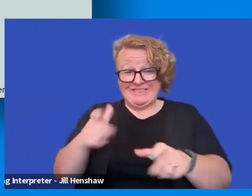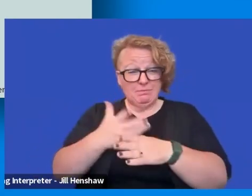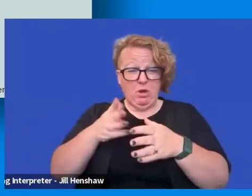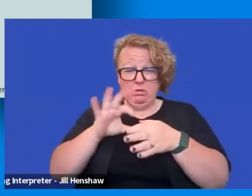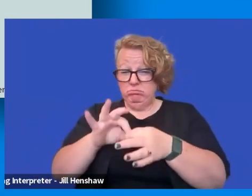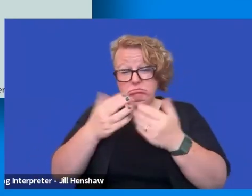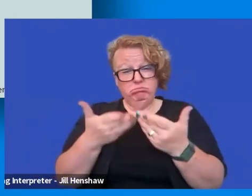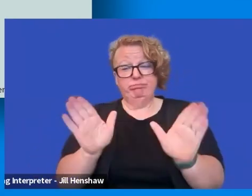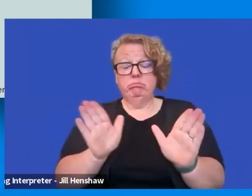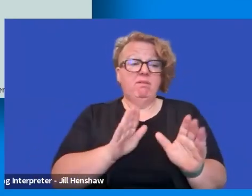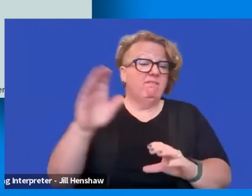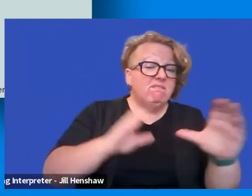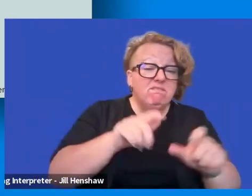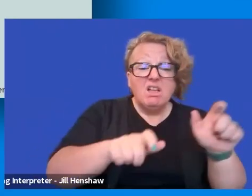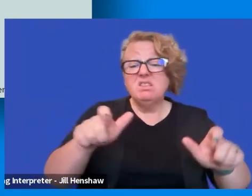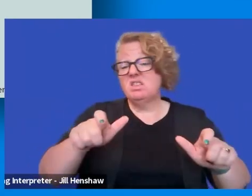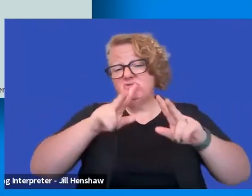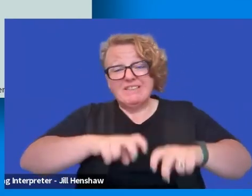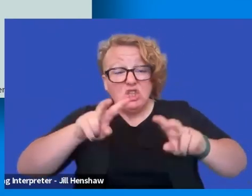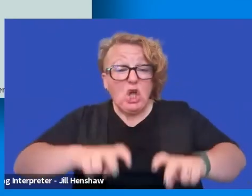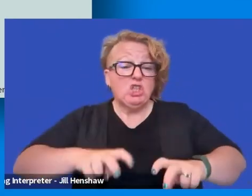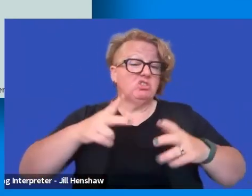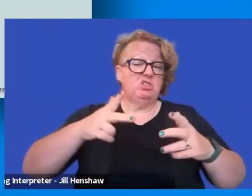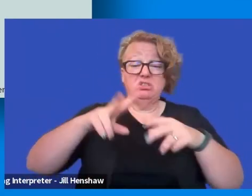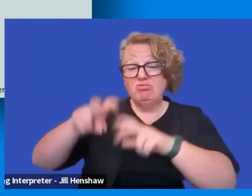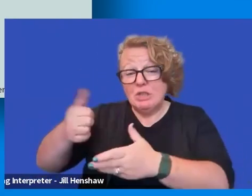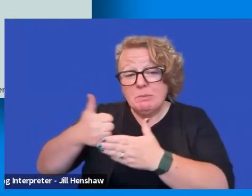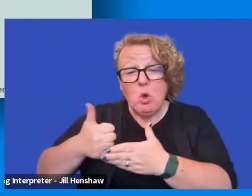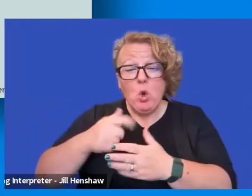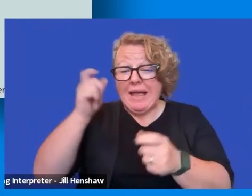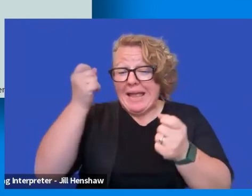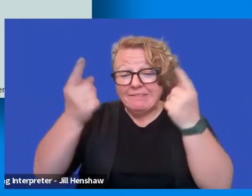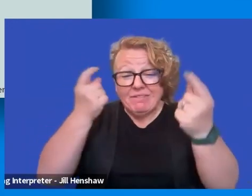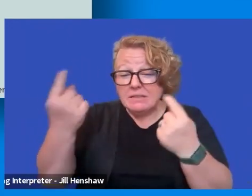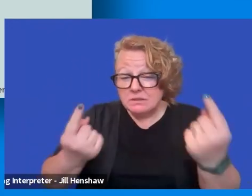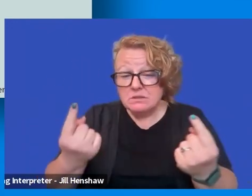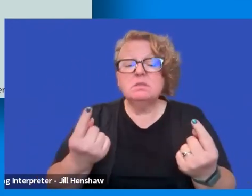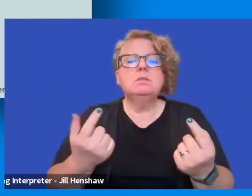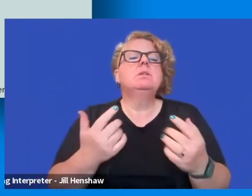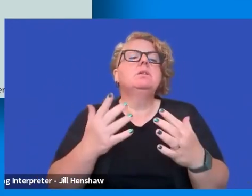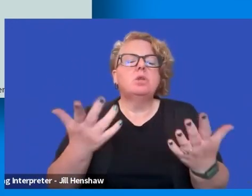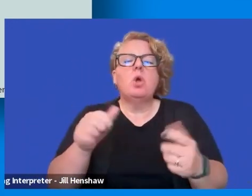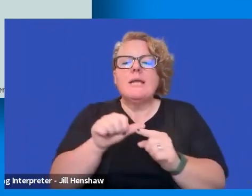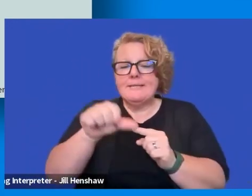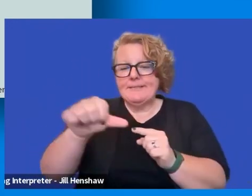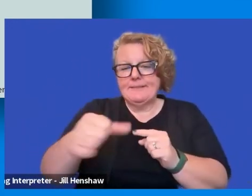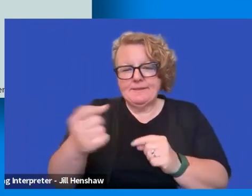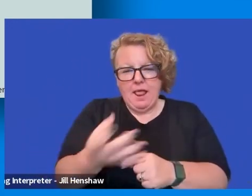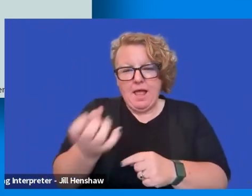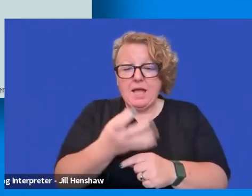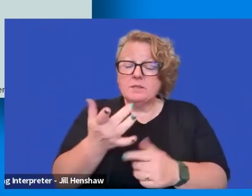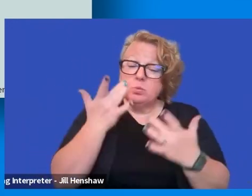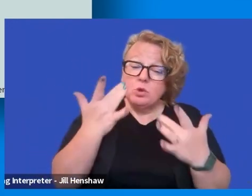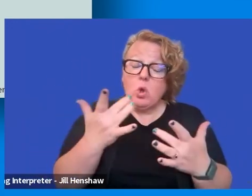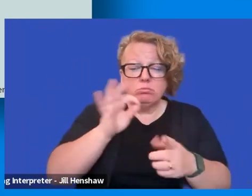funders, innovators, researchers, and research support. Over the next few slides, I'll give you a little bit more detail